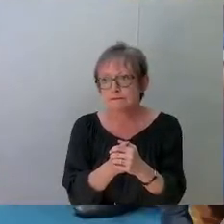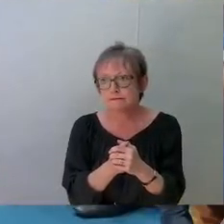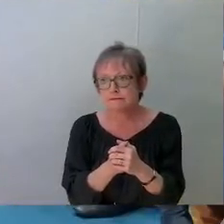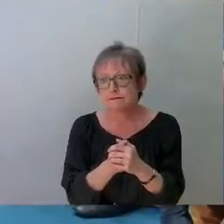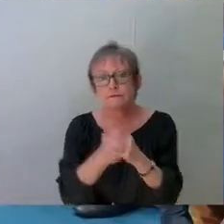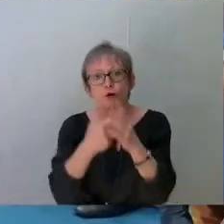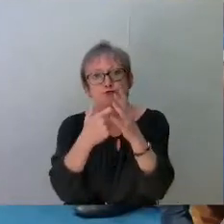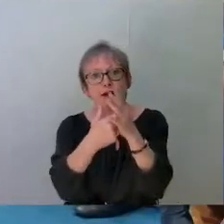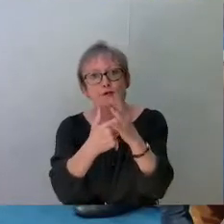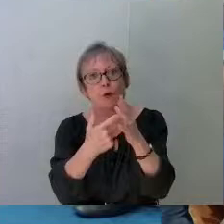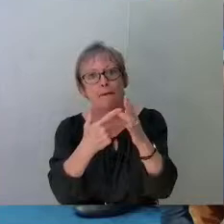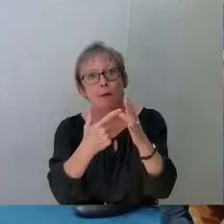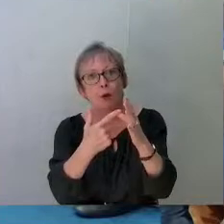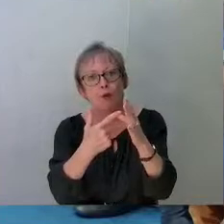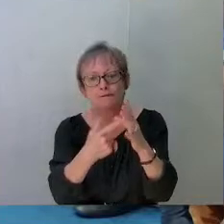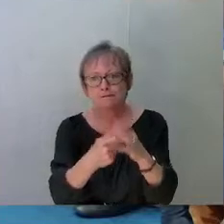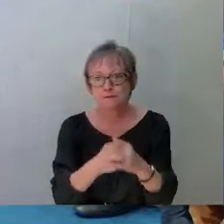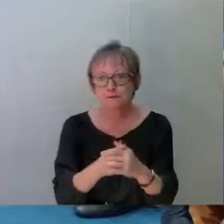Rado Angelov.